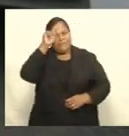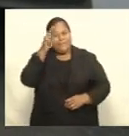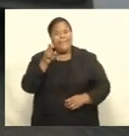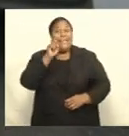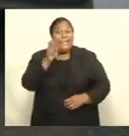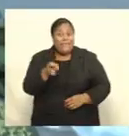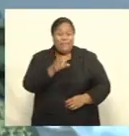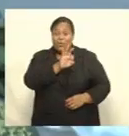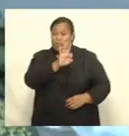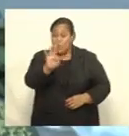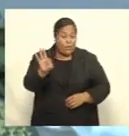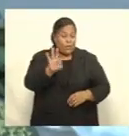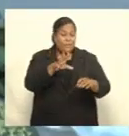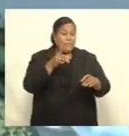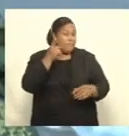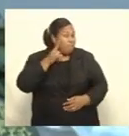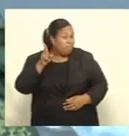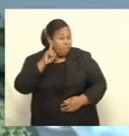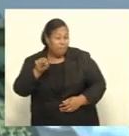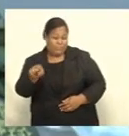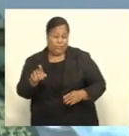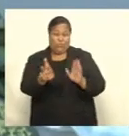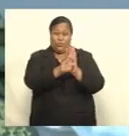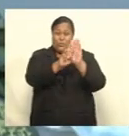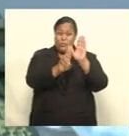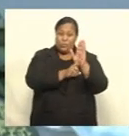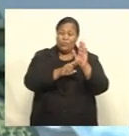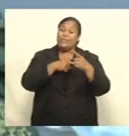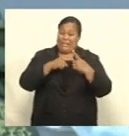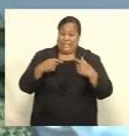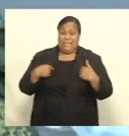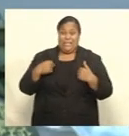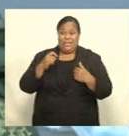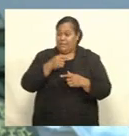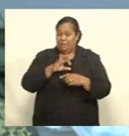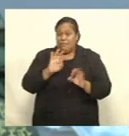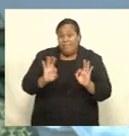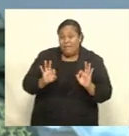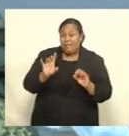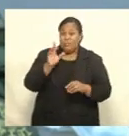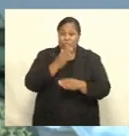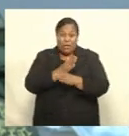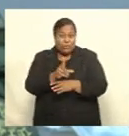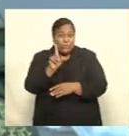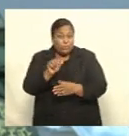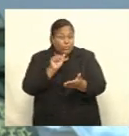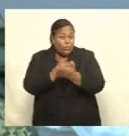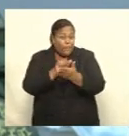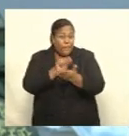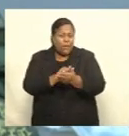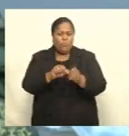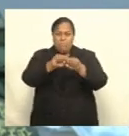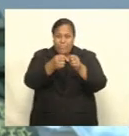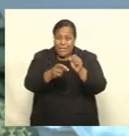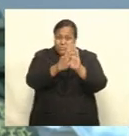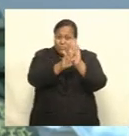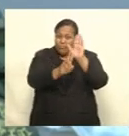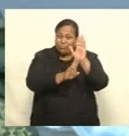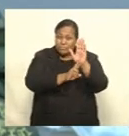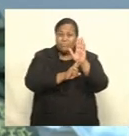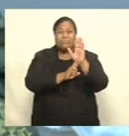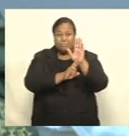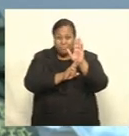and protocols. If we do not do our job properly, if we break the rules, if we break the